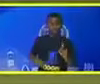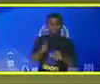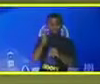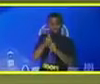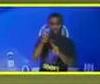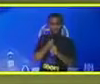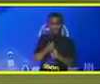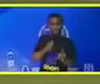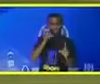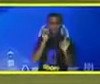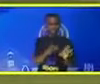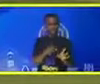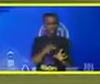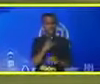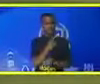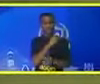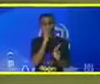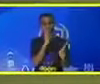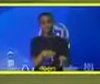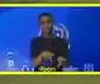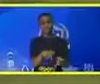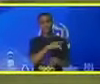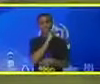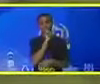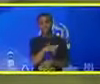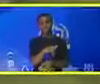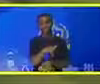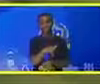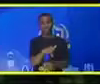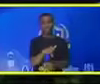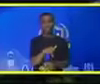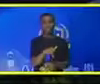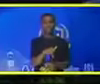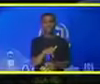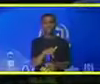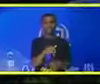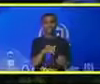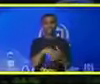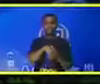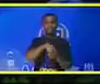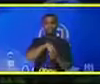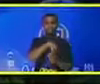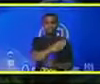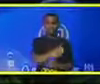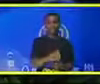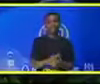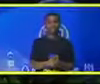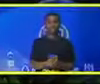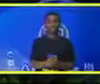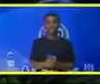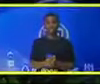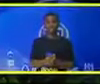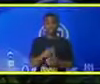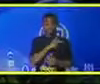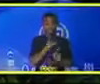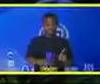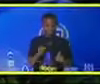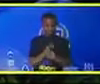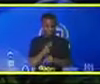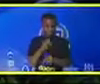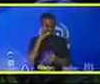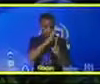one person and she's kicked out of the palace. And the king looks at a village girl